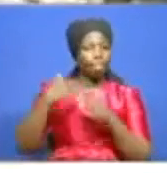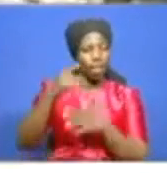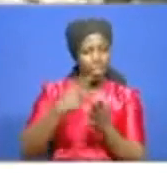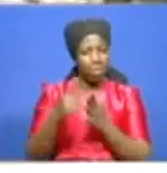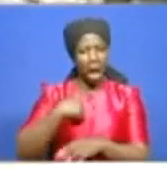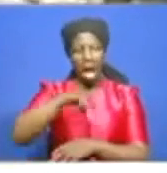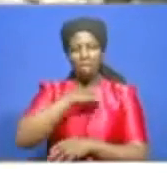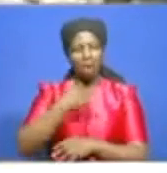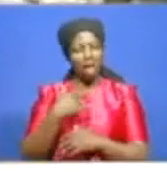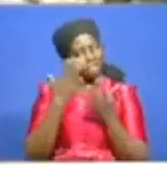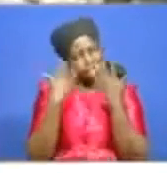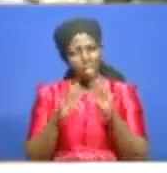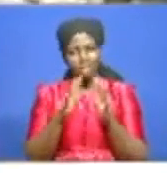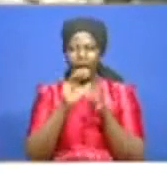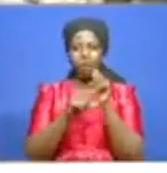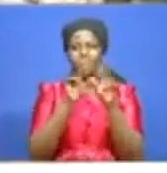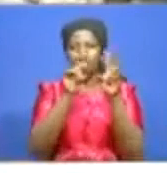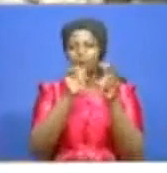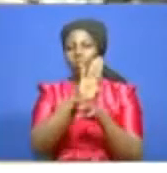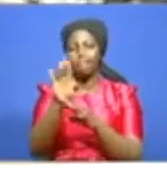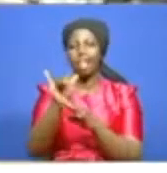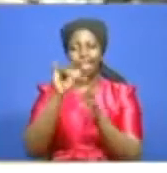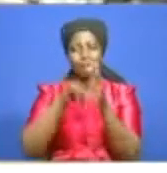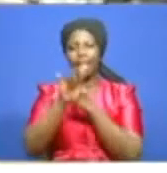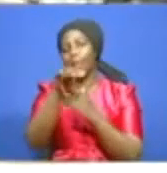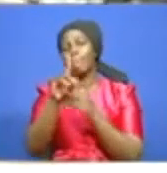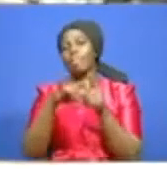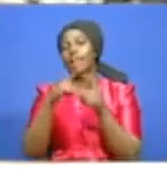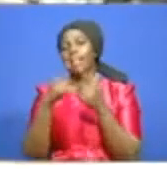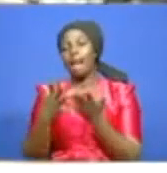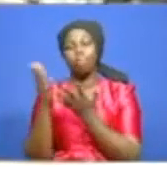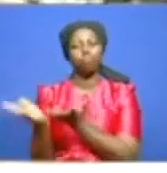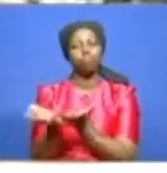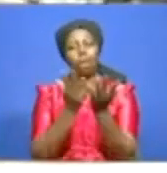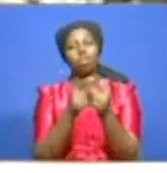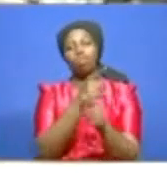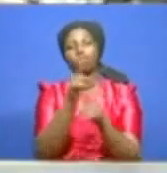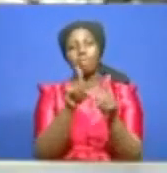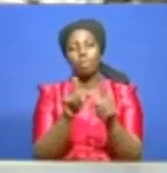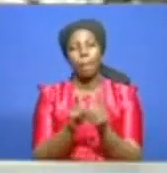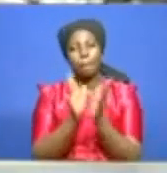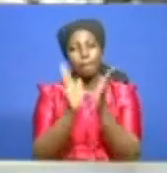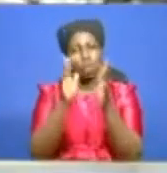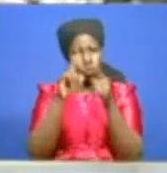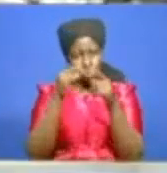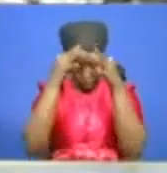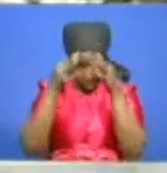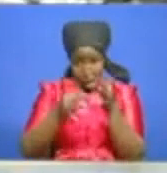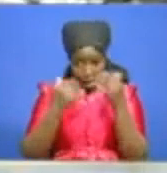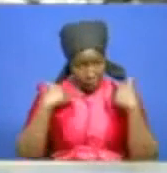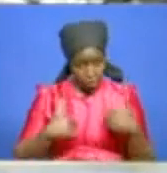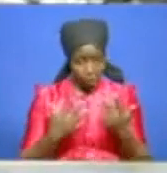tumemalizana na hii jambo ya BBI katika bunge, sasa tuwaletee kama wananchi ndio muamue. Na sina budi